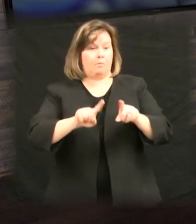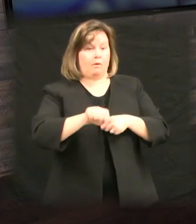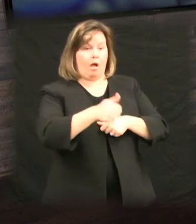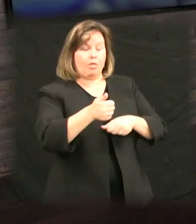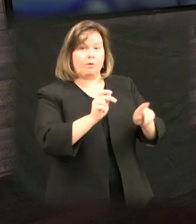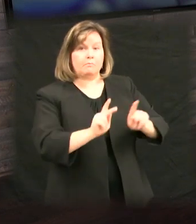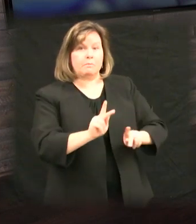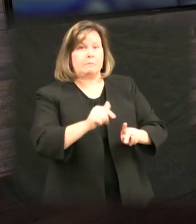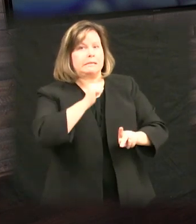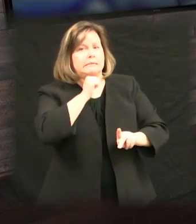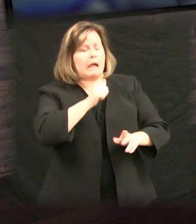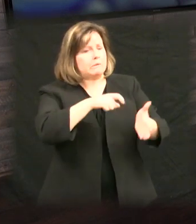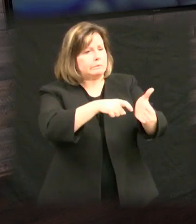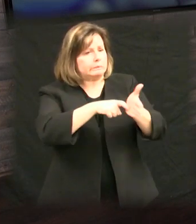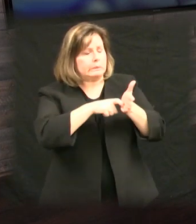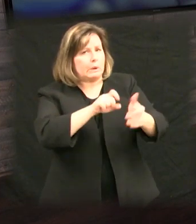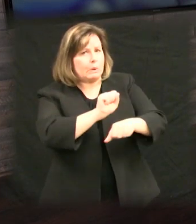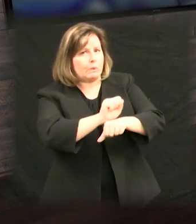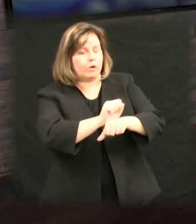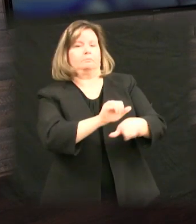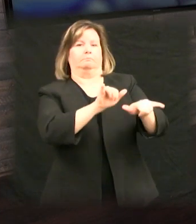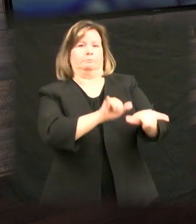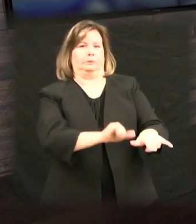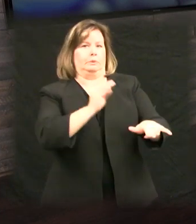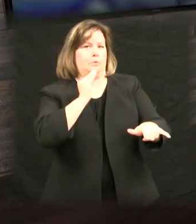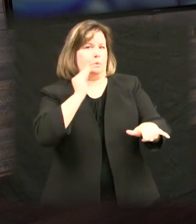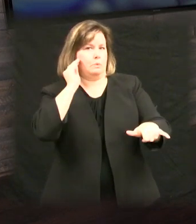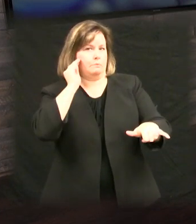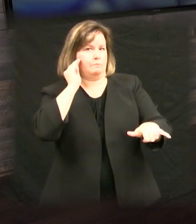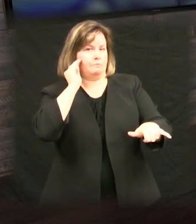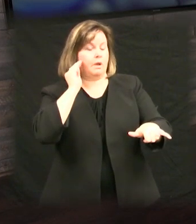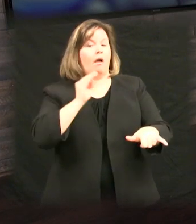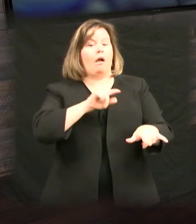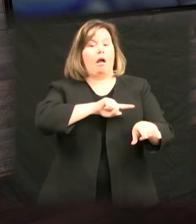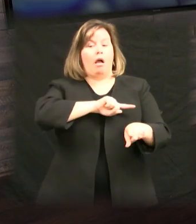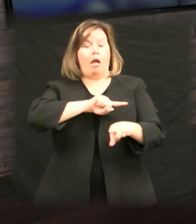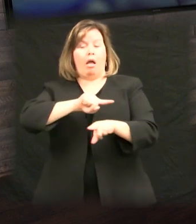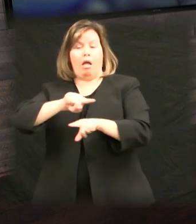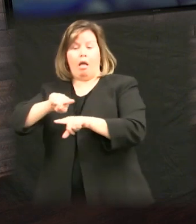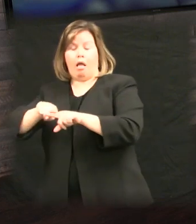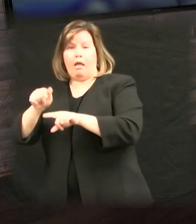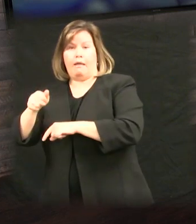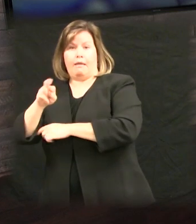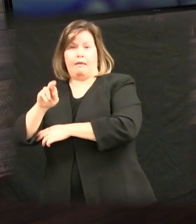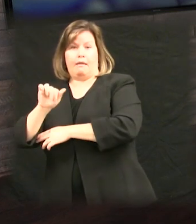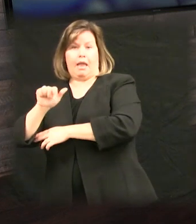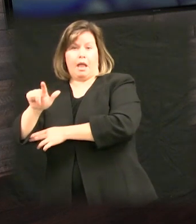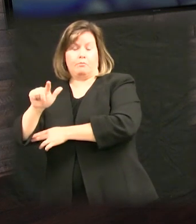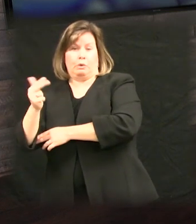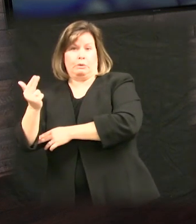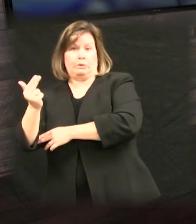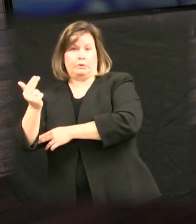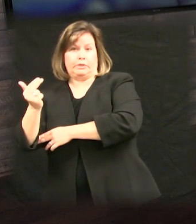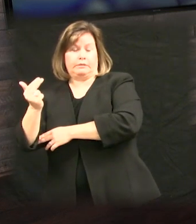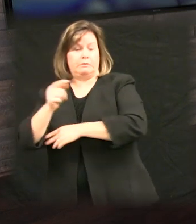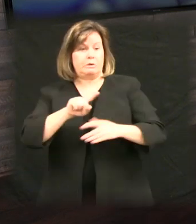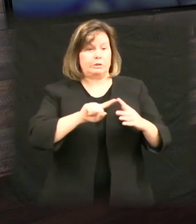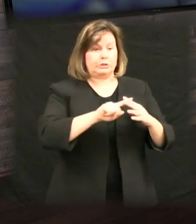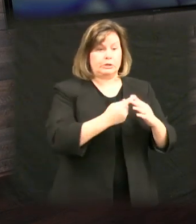into effect tonight at midnight and stays in effect until April 13th at 11:59